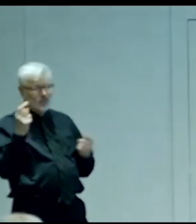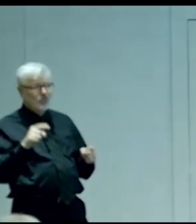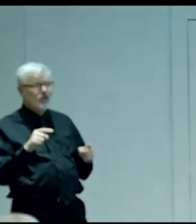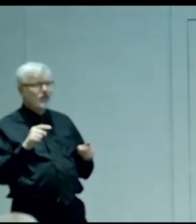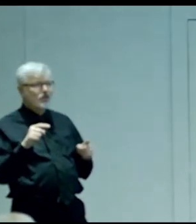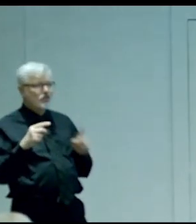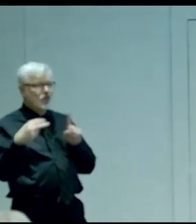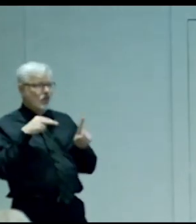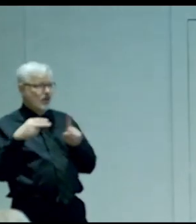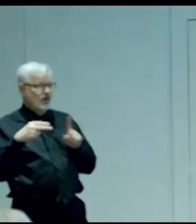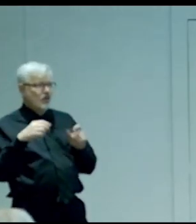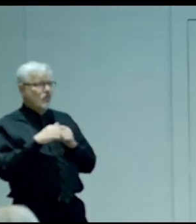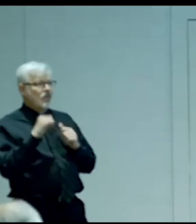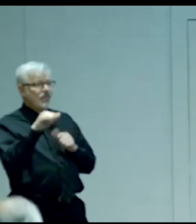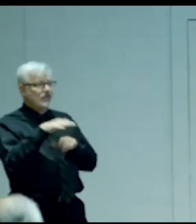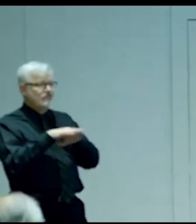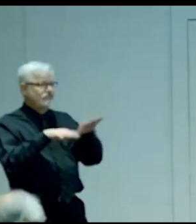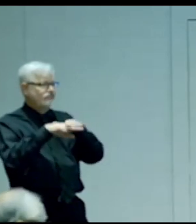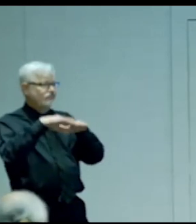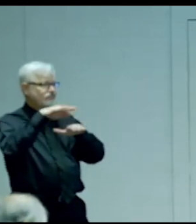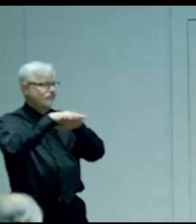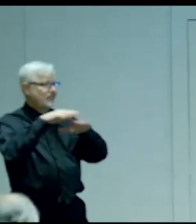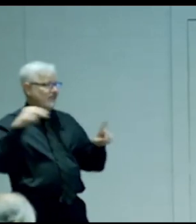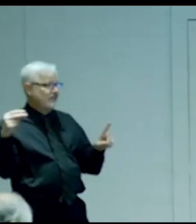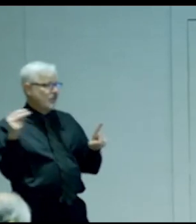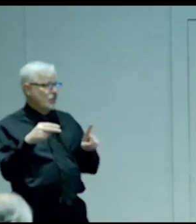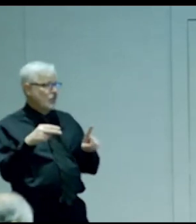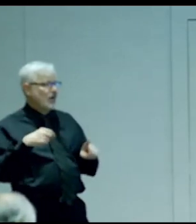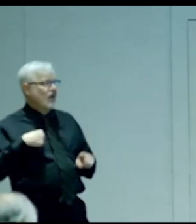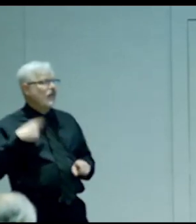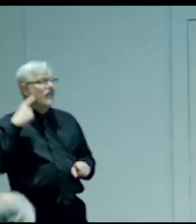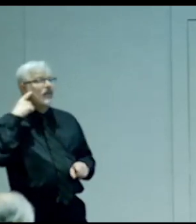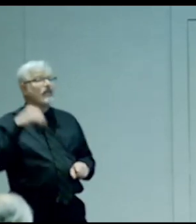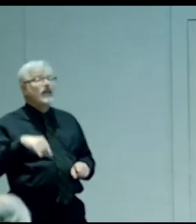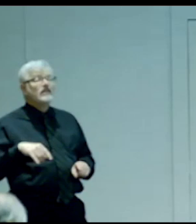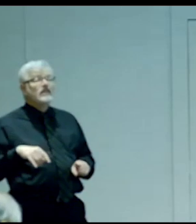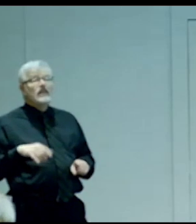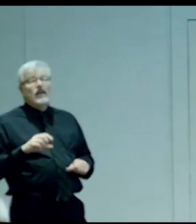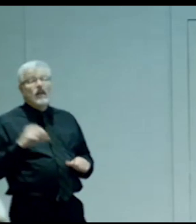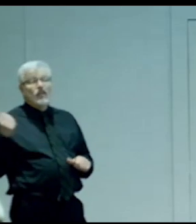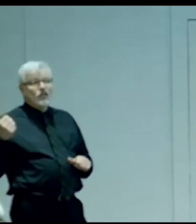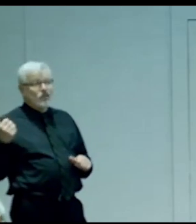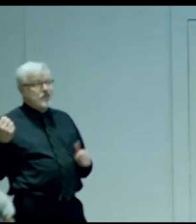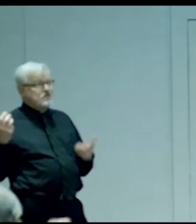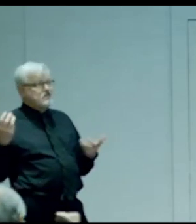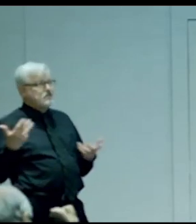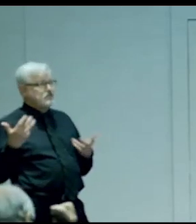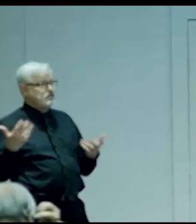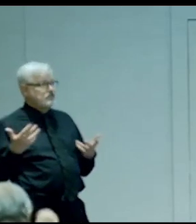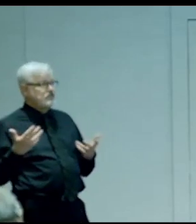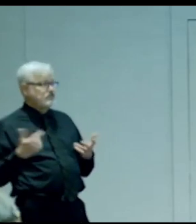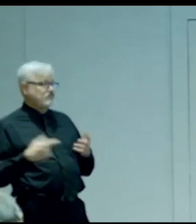from this intersectionality point of view. And so I think this is another